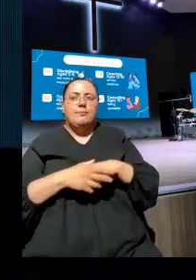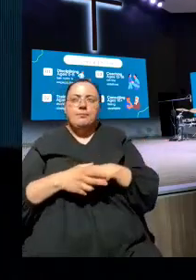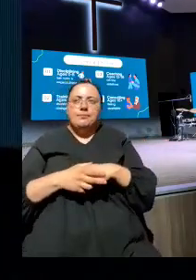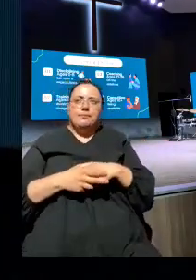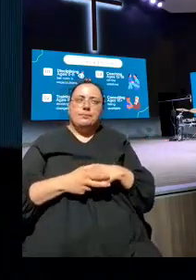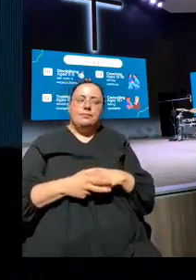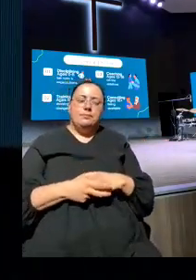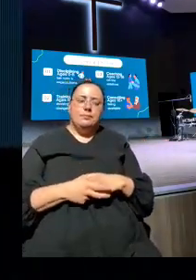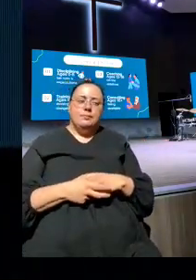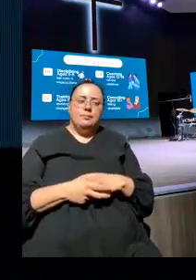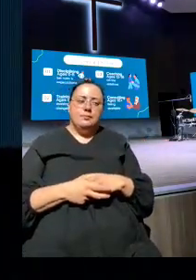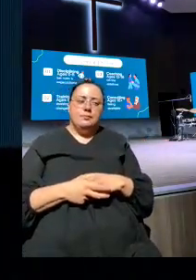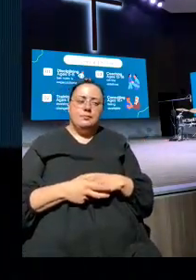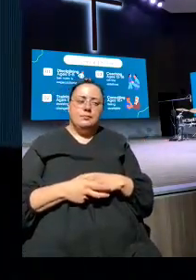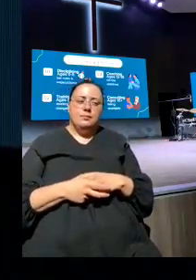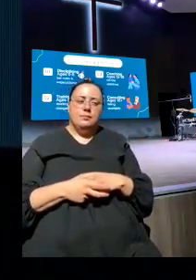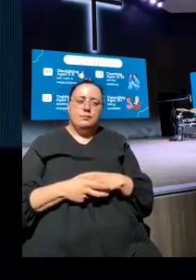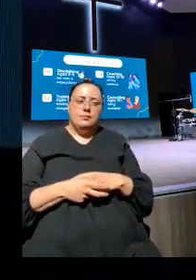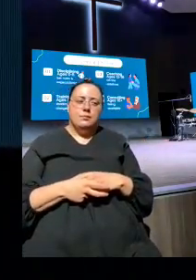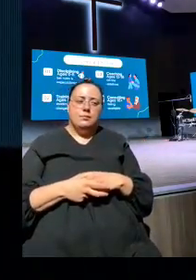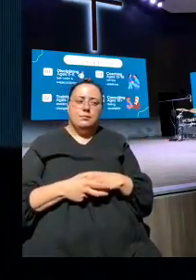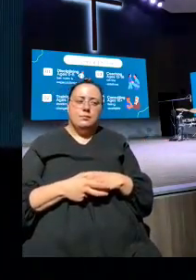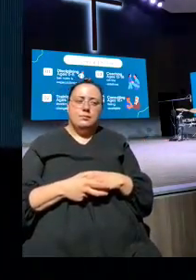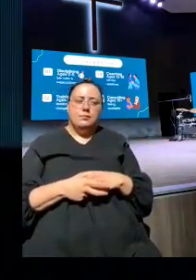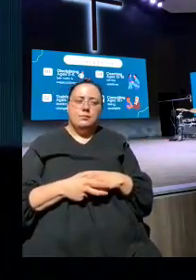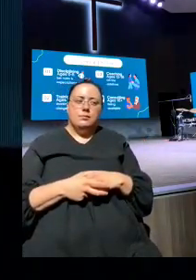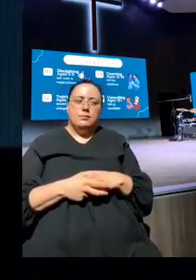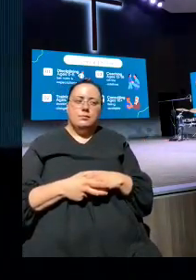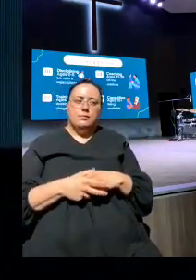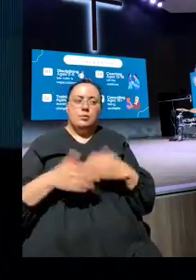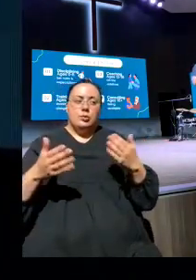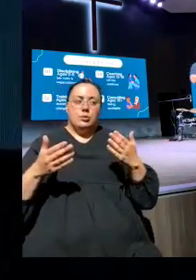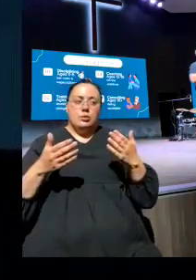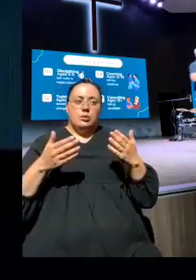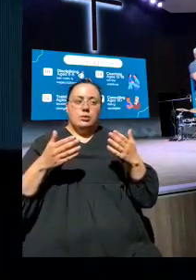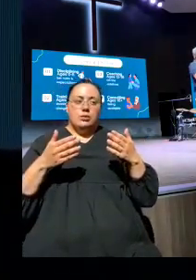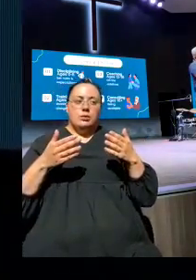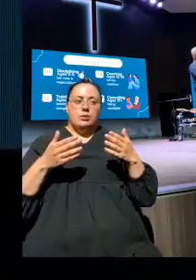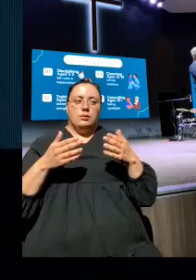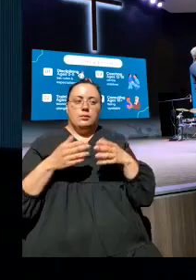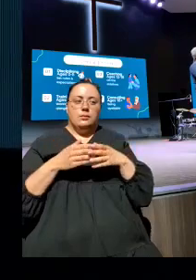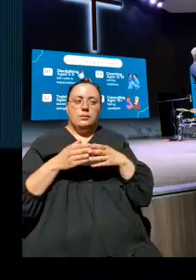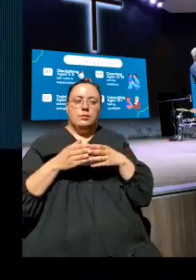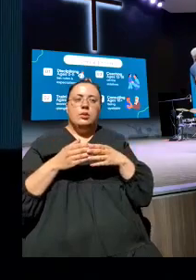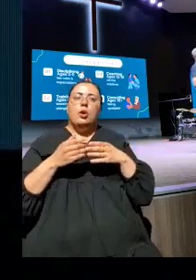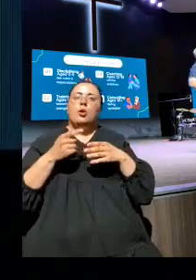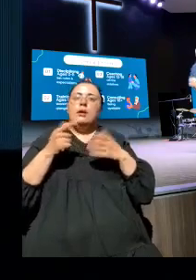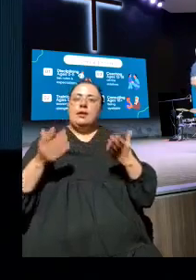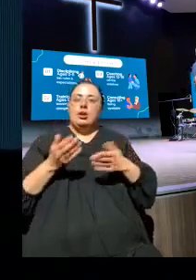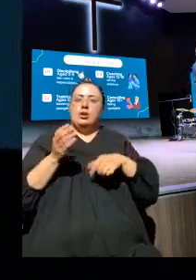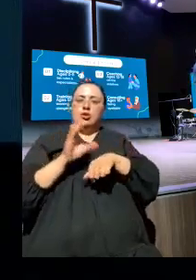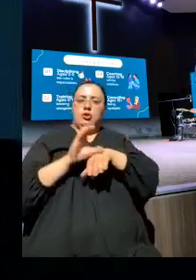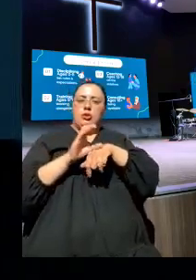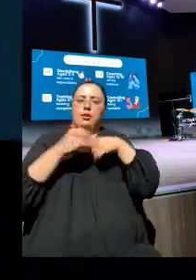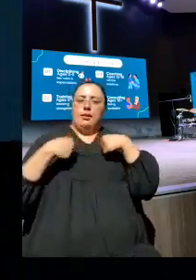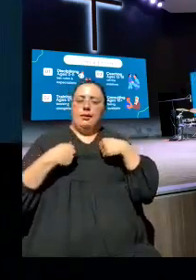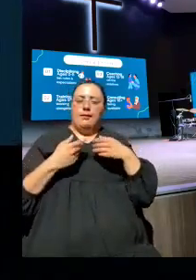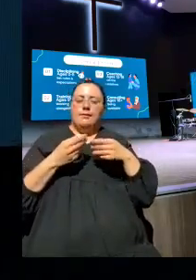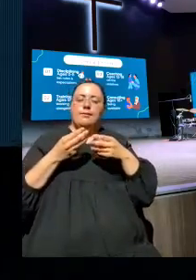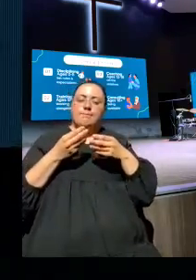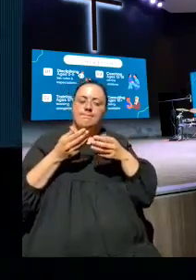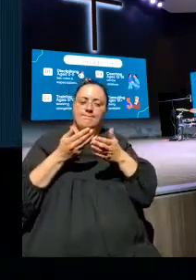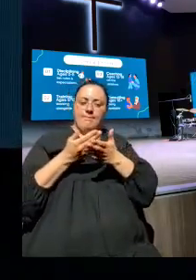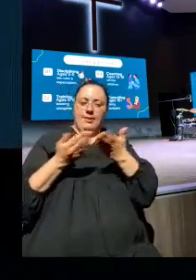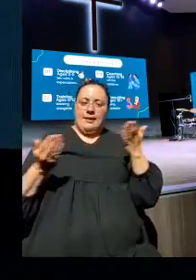tell you to read this verse with your kids and then read this one or two paragraphs to help your children understand its application, because the act